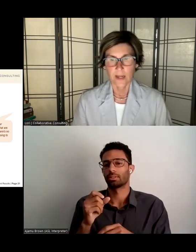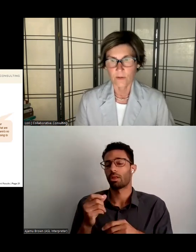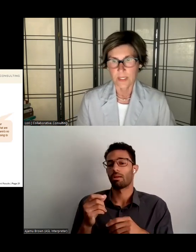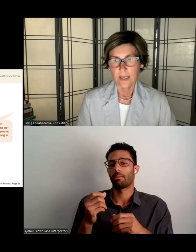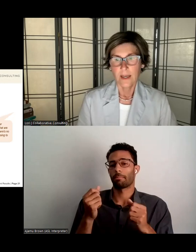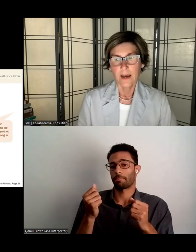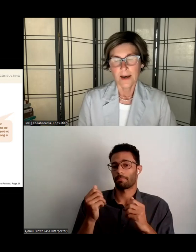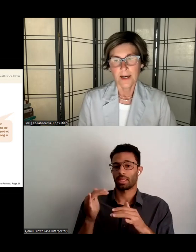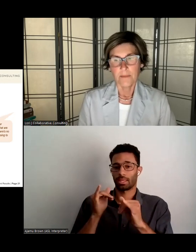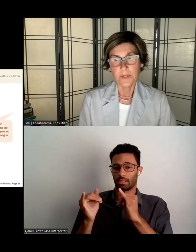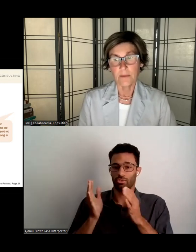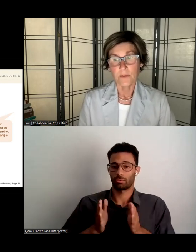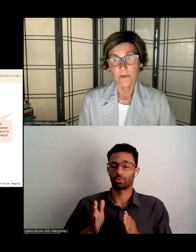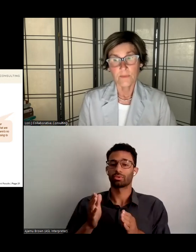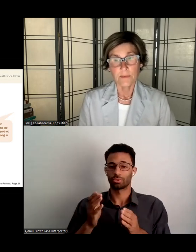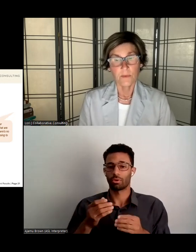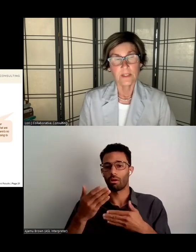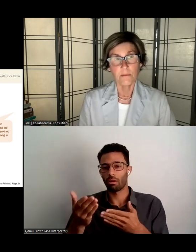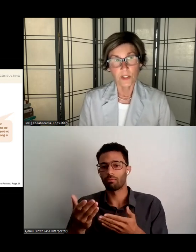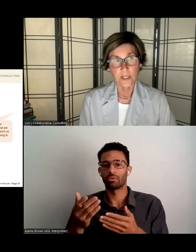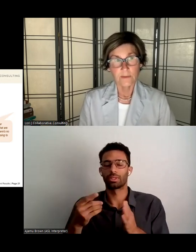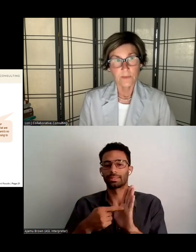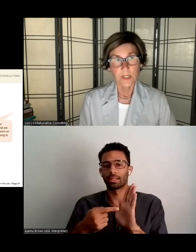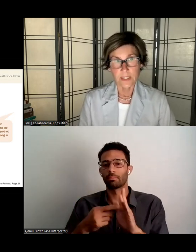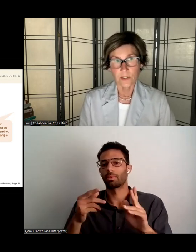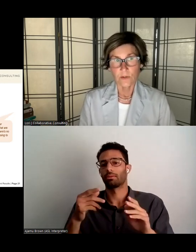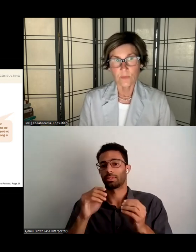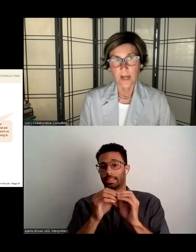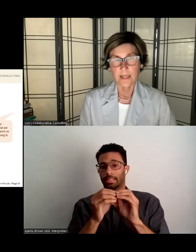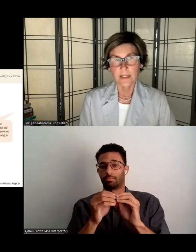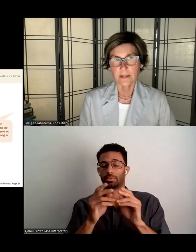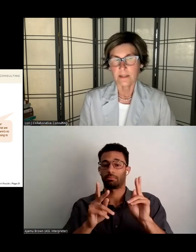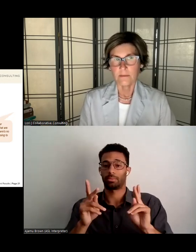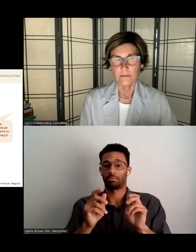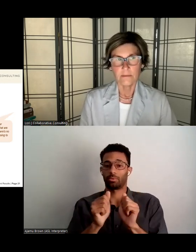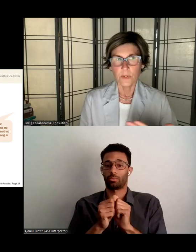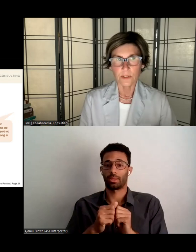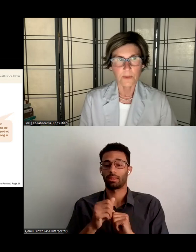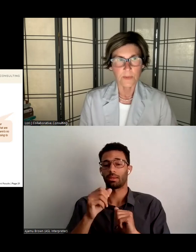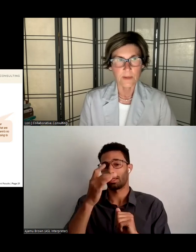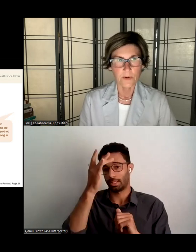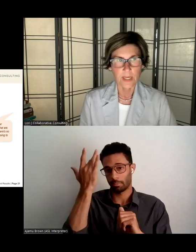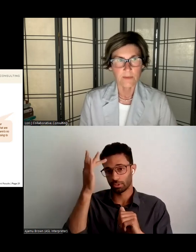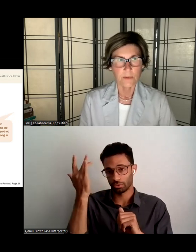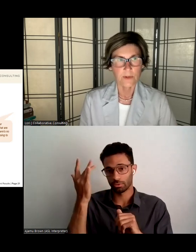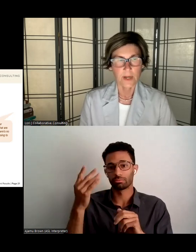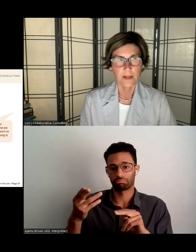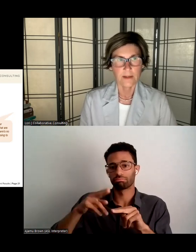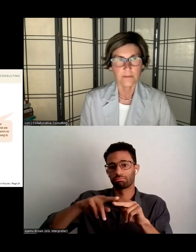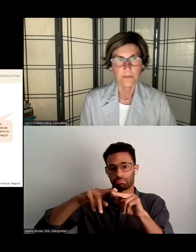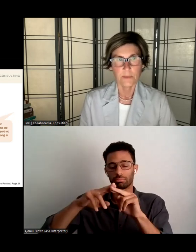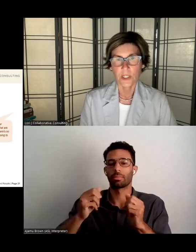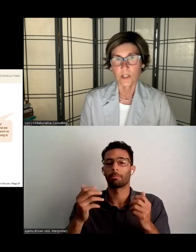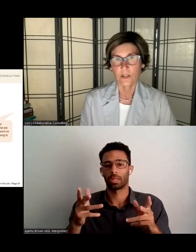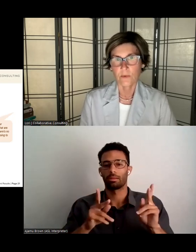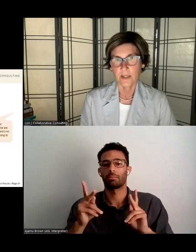examples around the number of people with dementia will continue to rise. I think multiple people gave